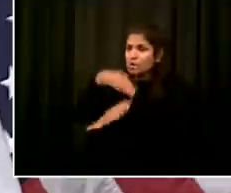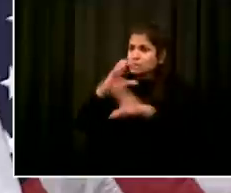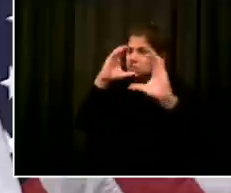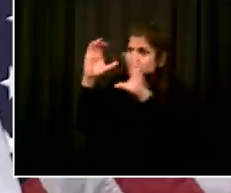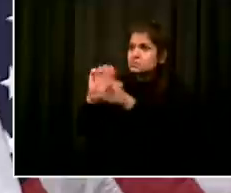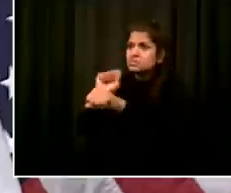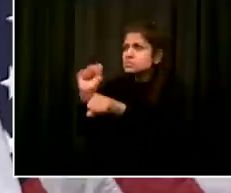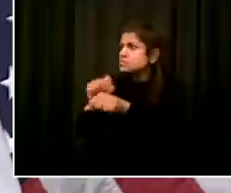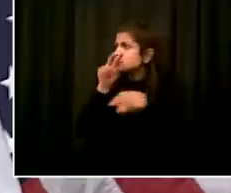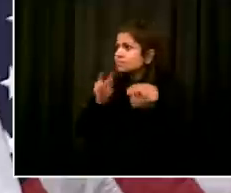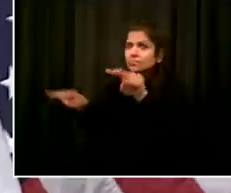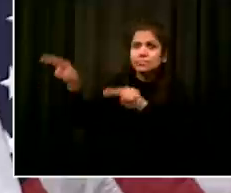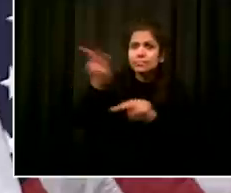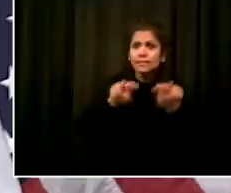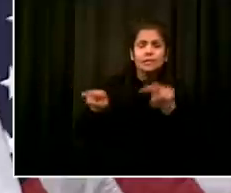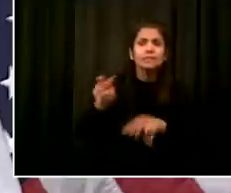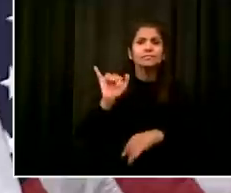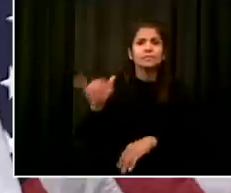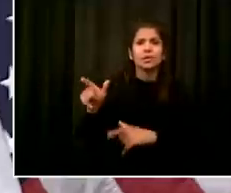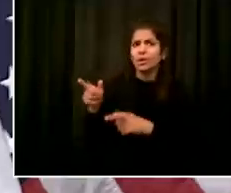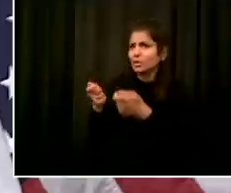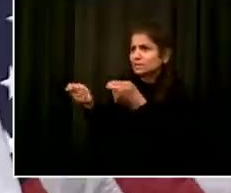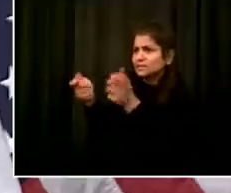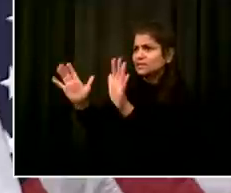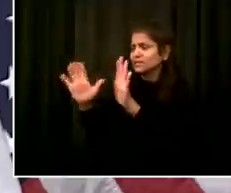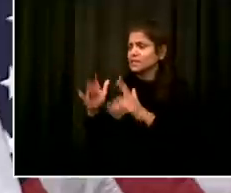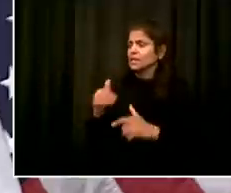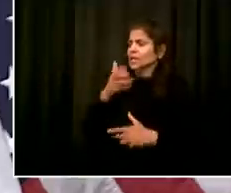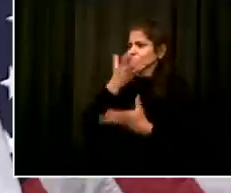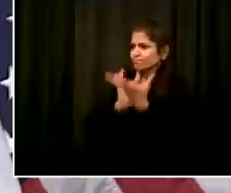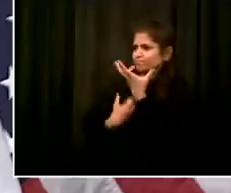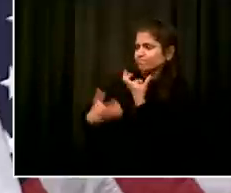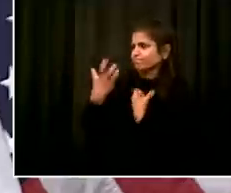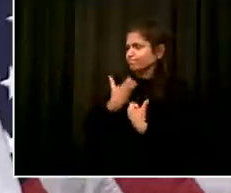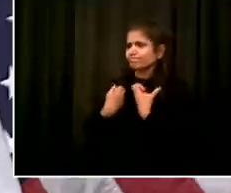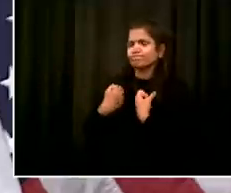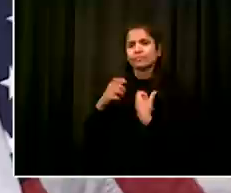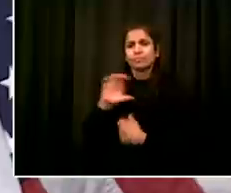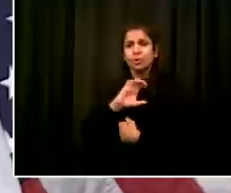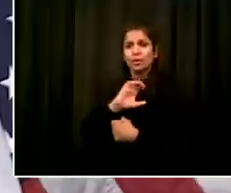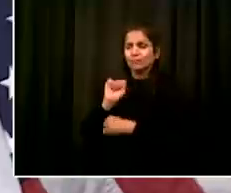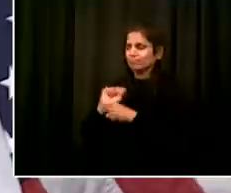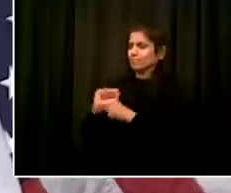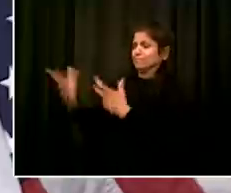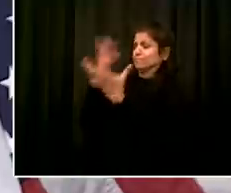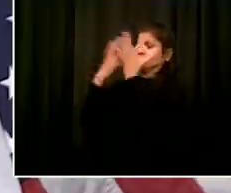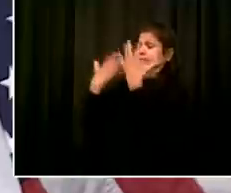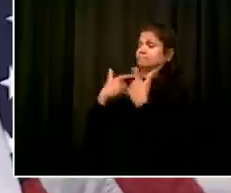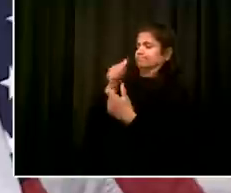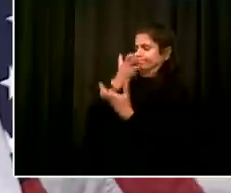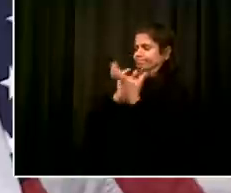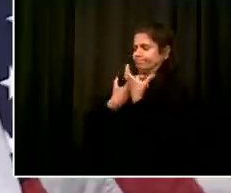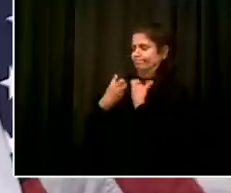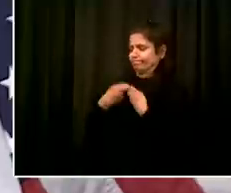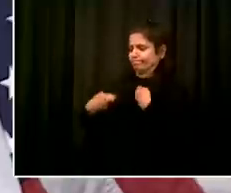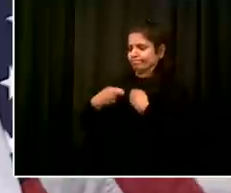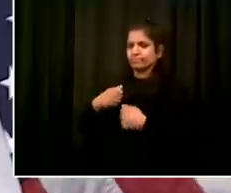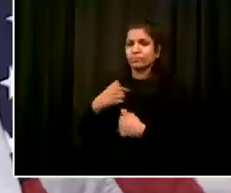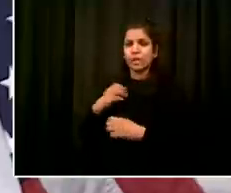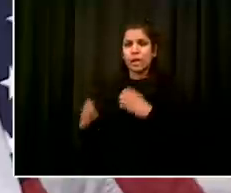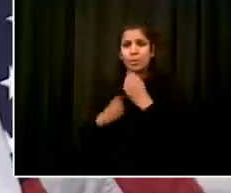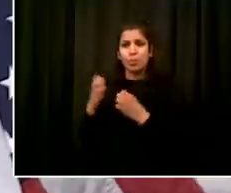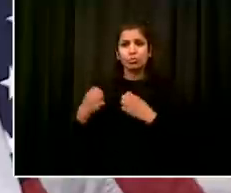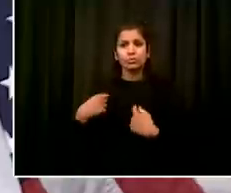not live up to their oath or does not live up to the standards of the profession, that higher calling, we are going to make sure there